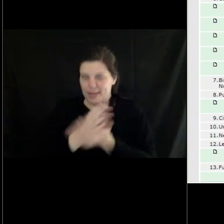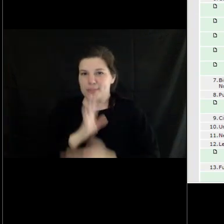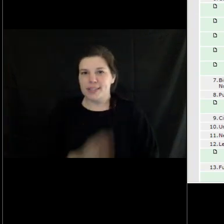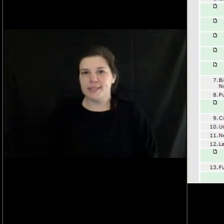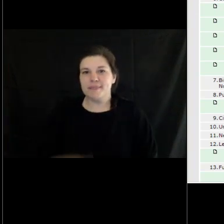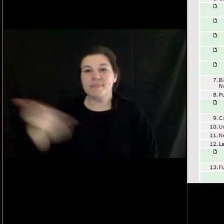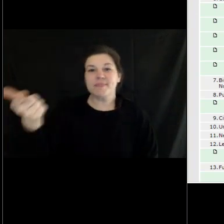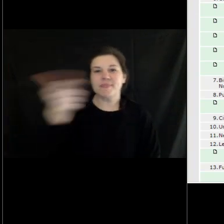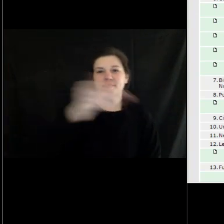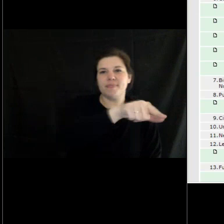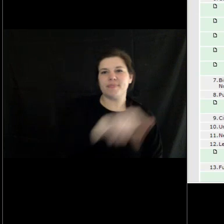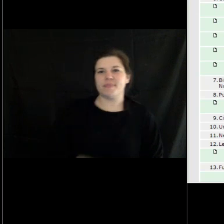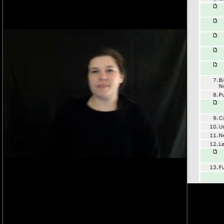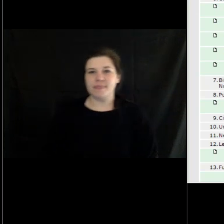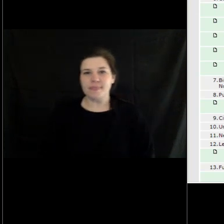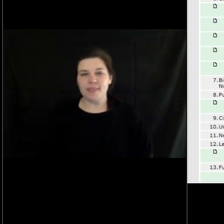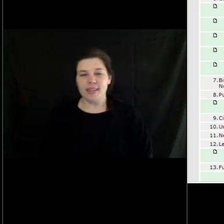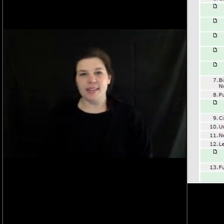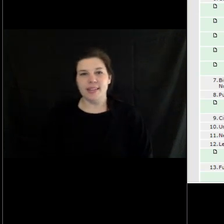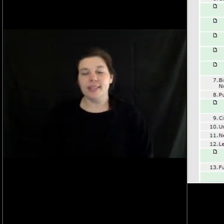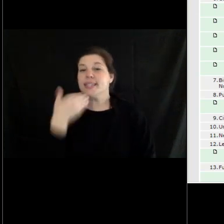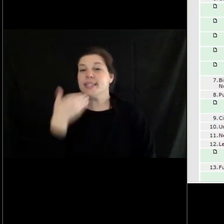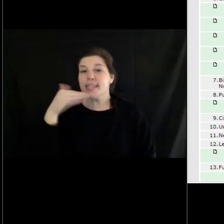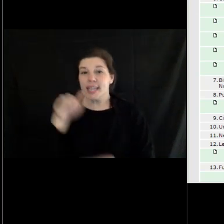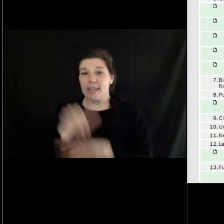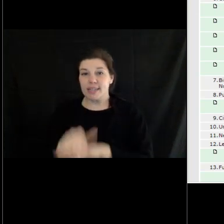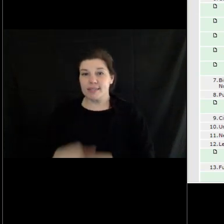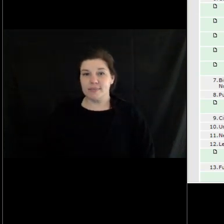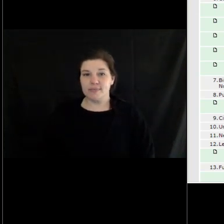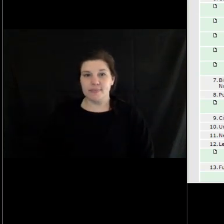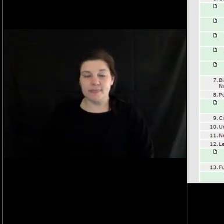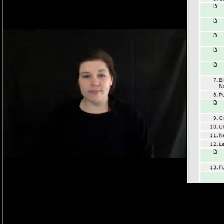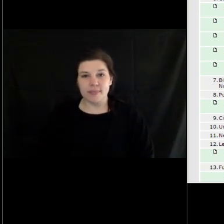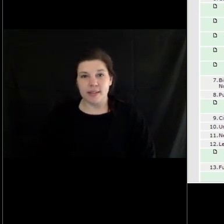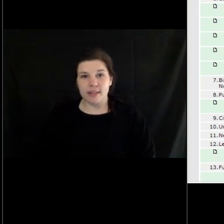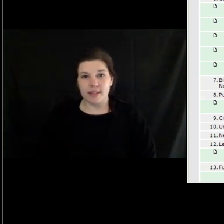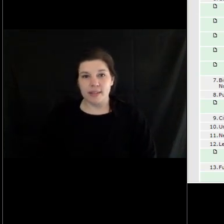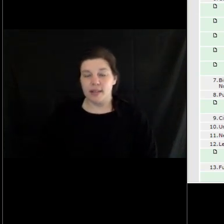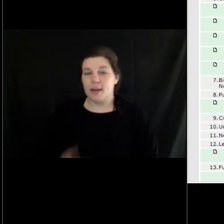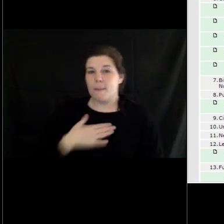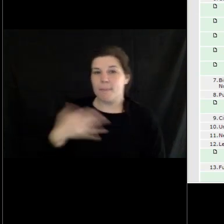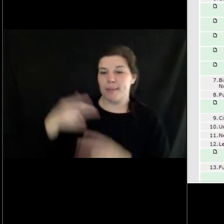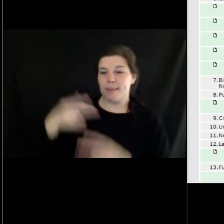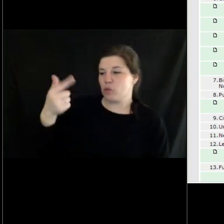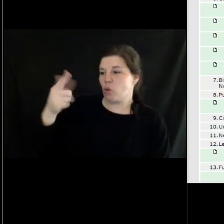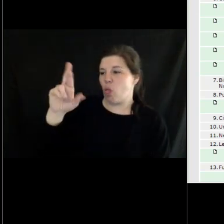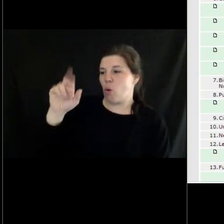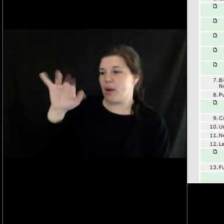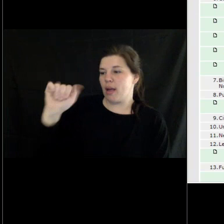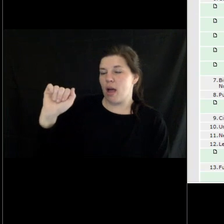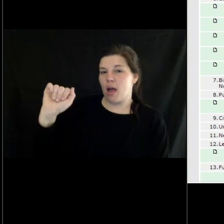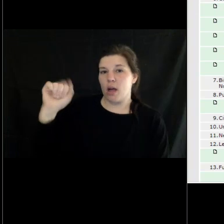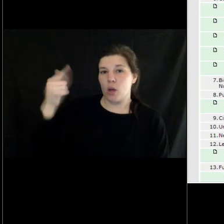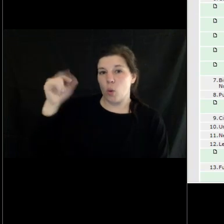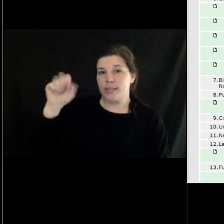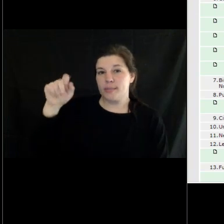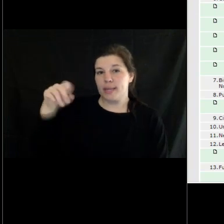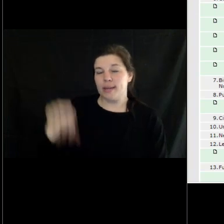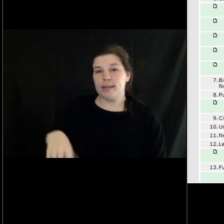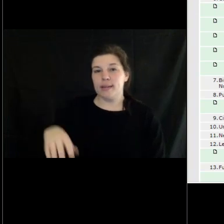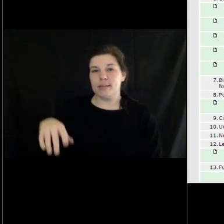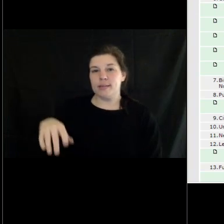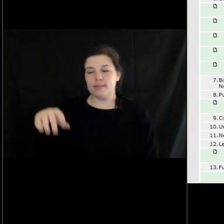speaker. Good evening. My name is Gloria Goldsby, 327 Boynton Bay Circle, Boynton